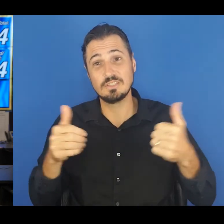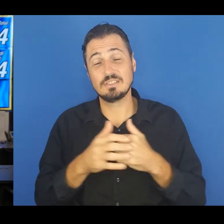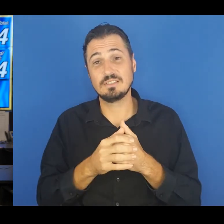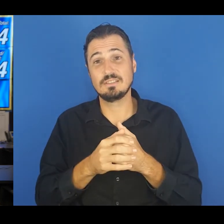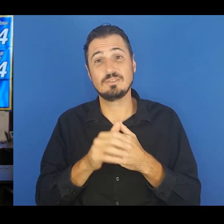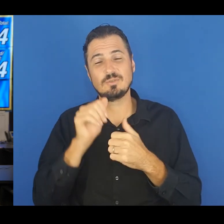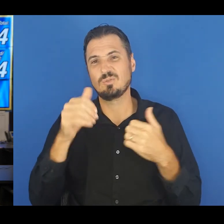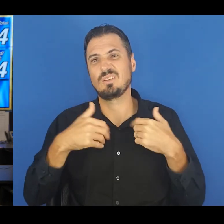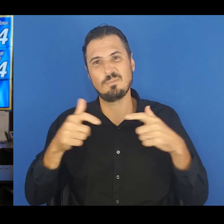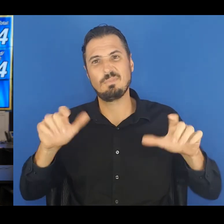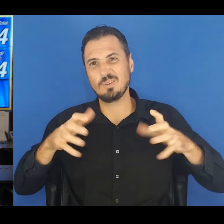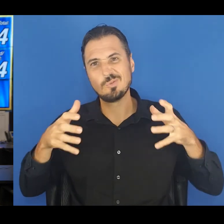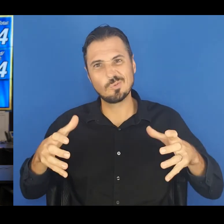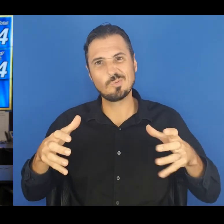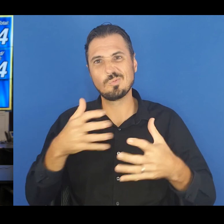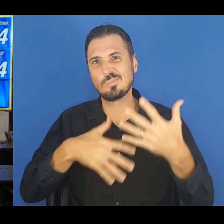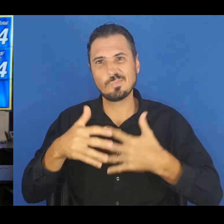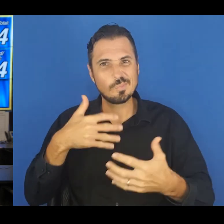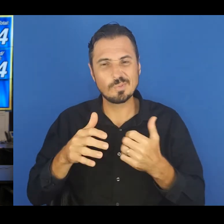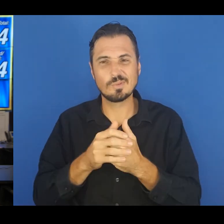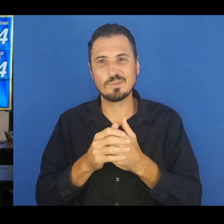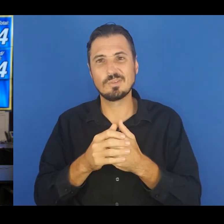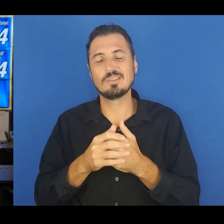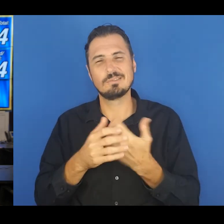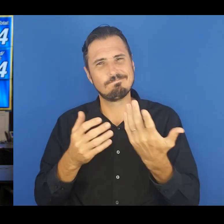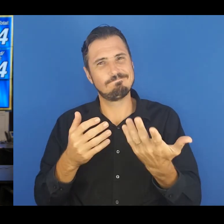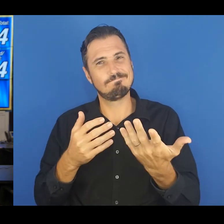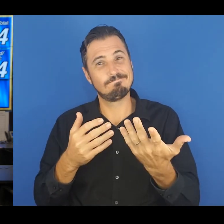your distance, please avoid large gatherings, and